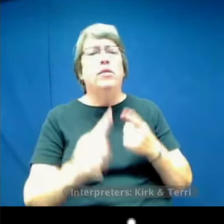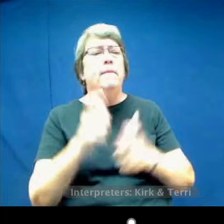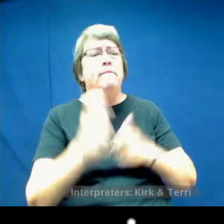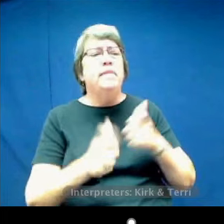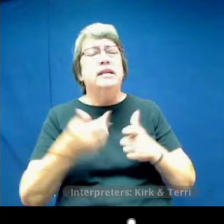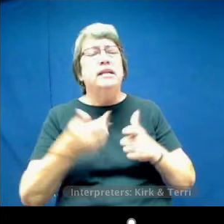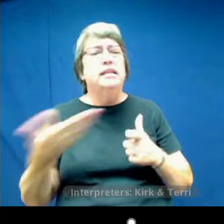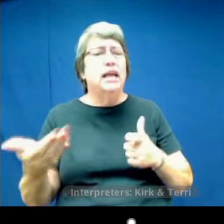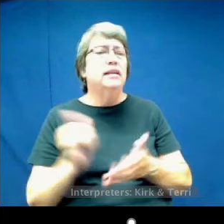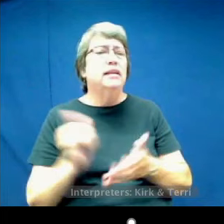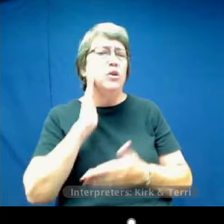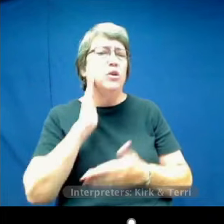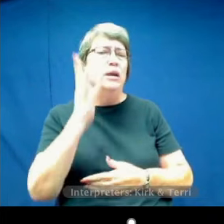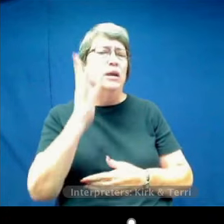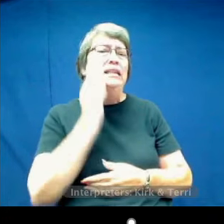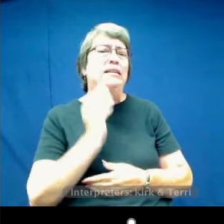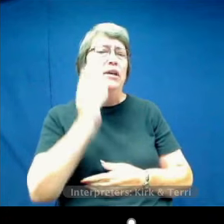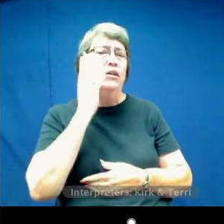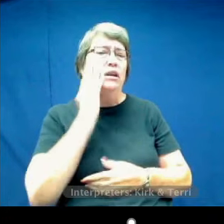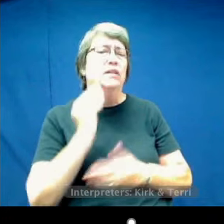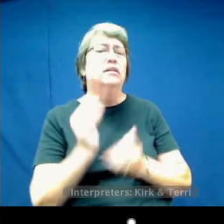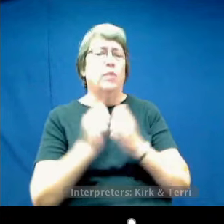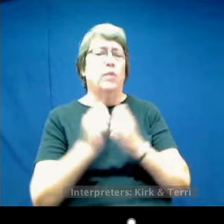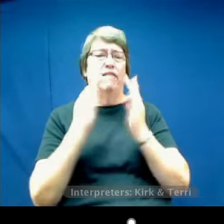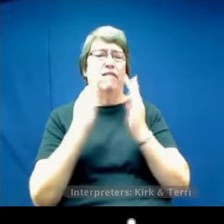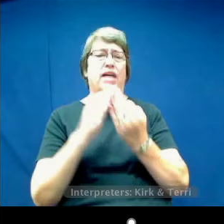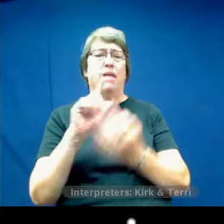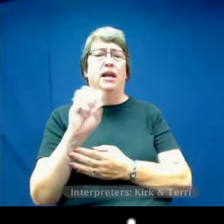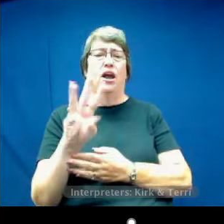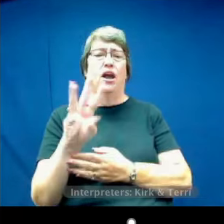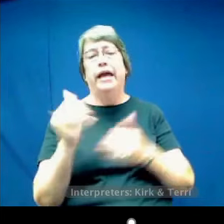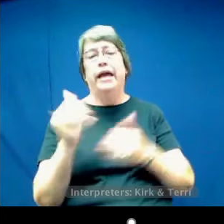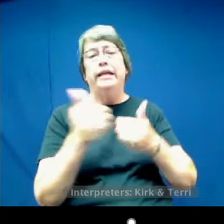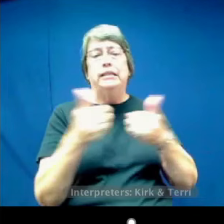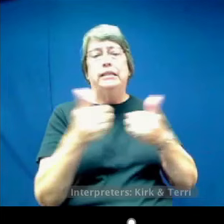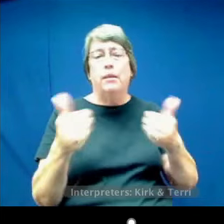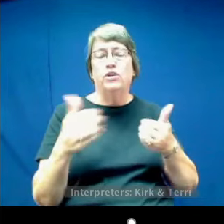family law matter, including separation and divorce,